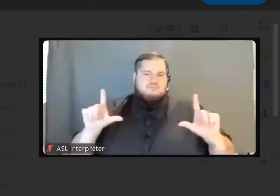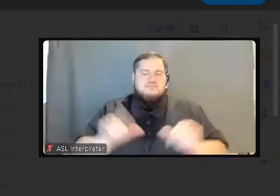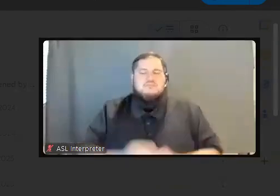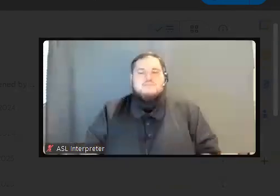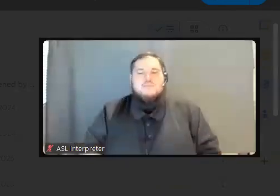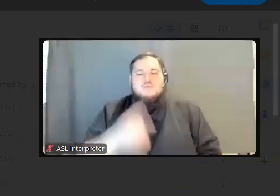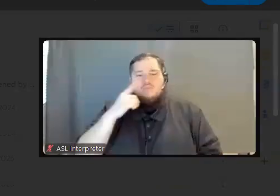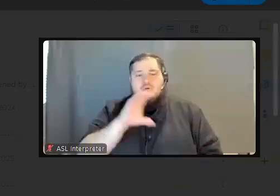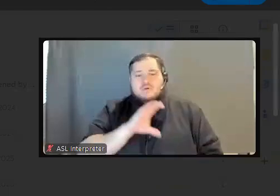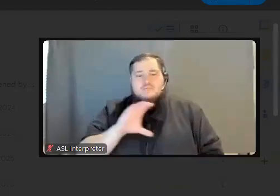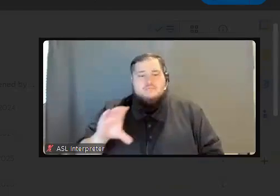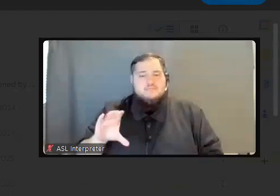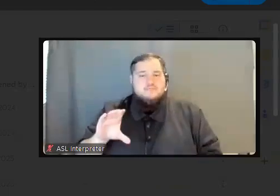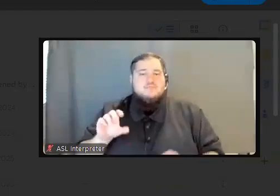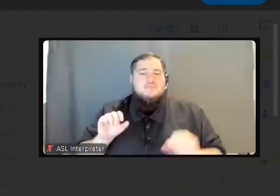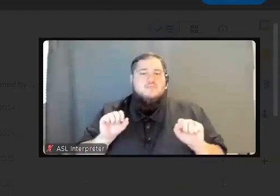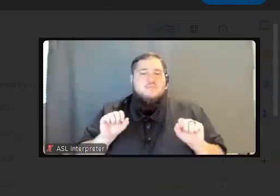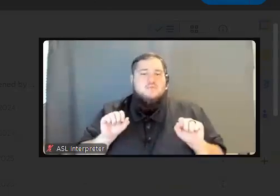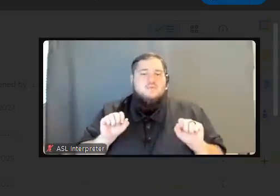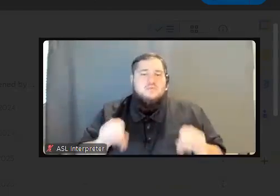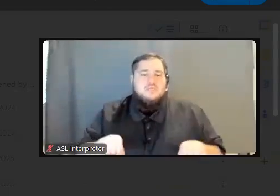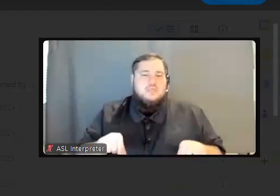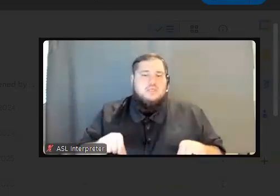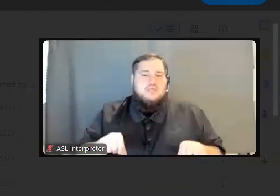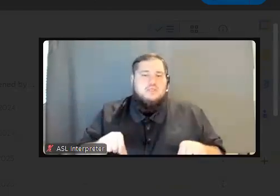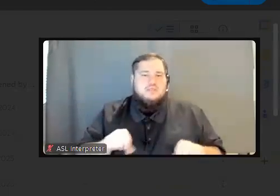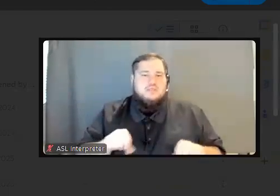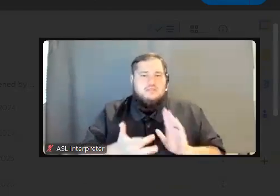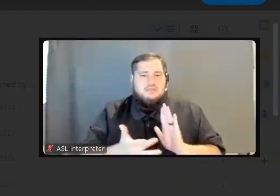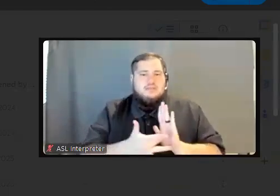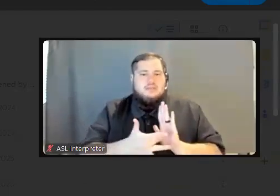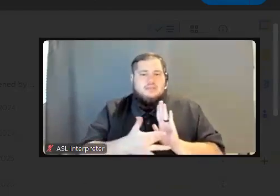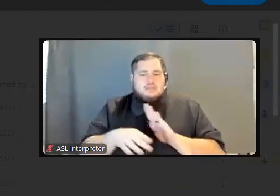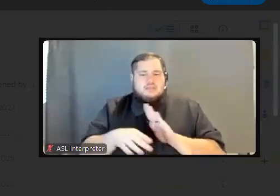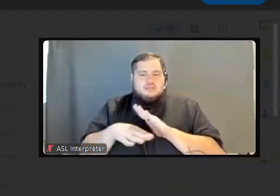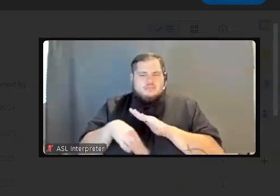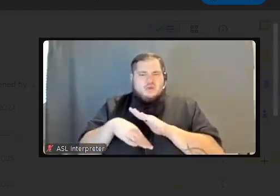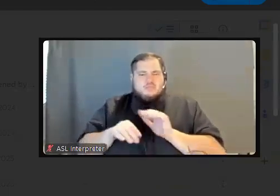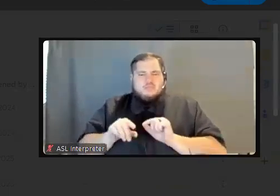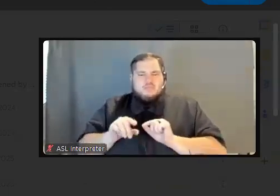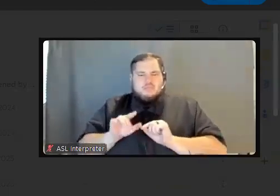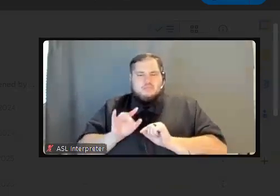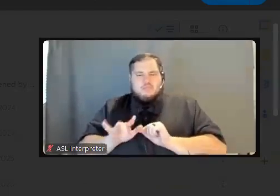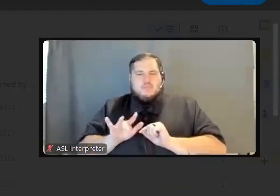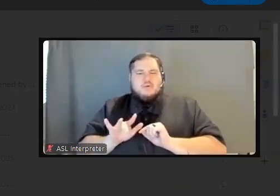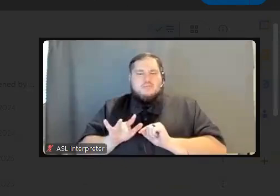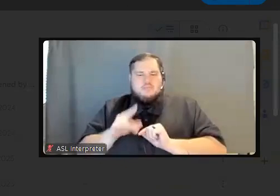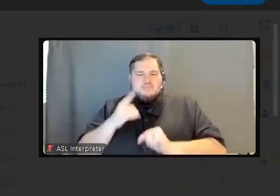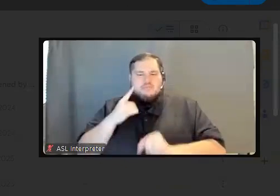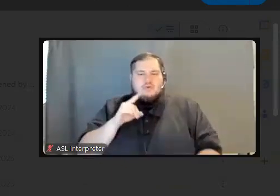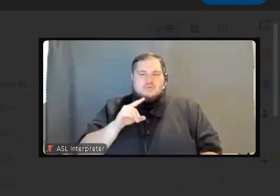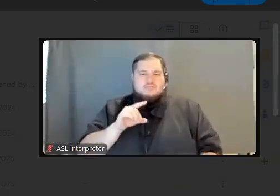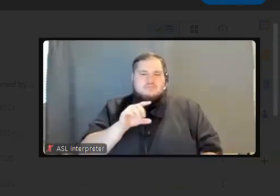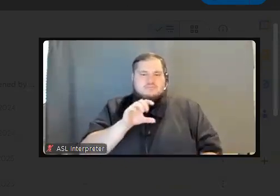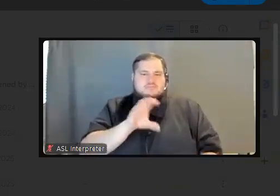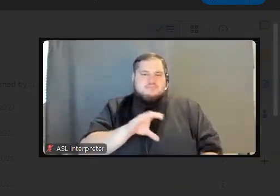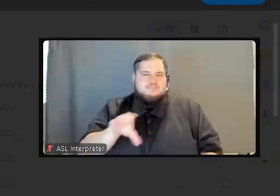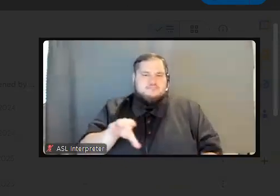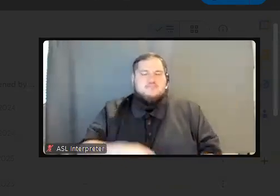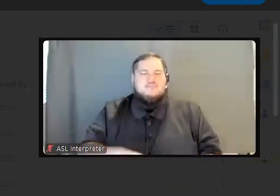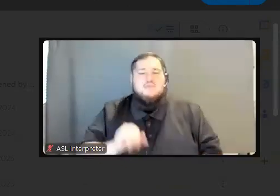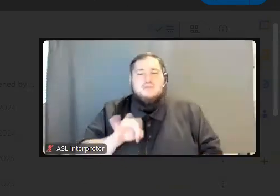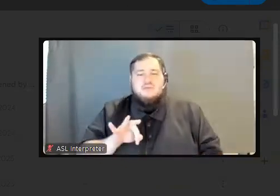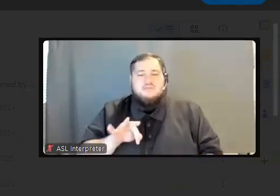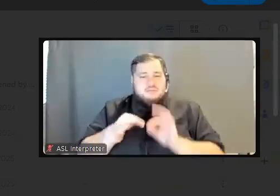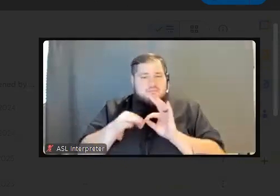captioning, you can click on the button at the bottom of your Zoom window to turn on subtitles. If you need to change the